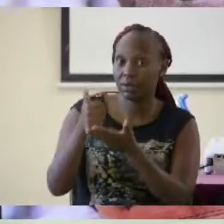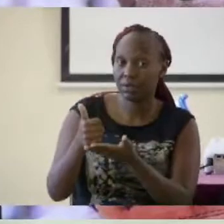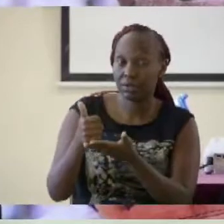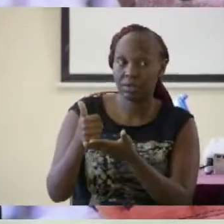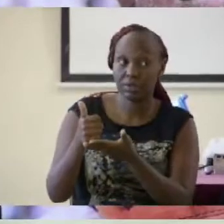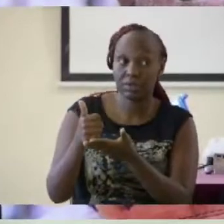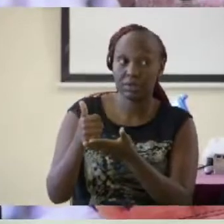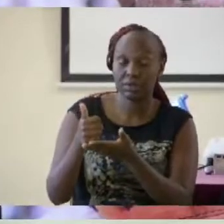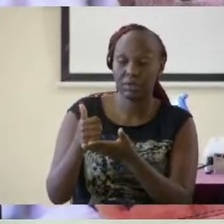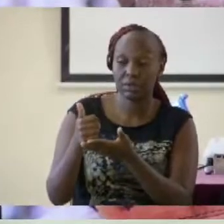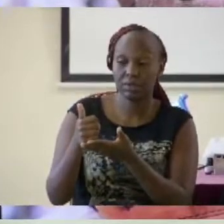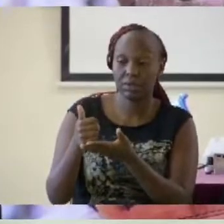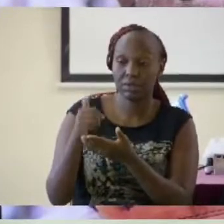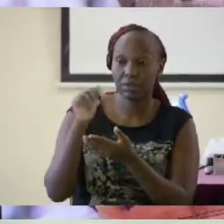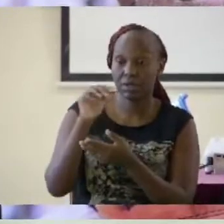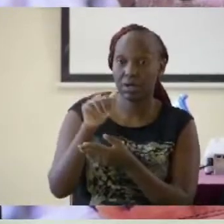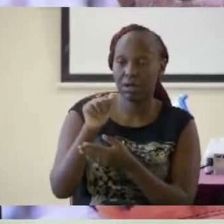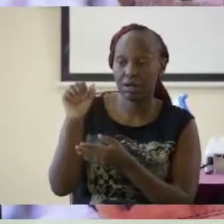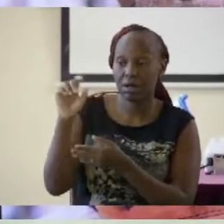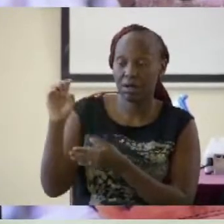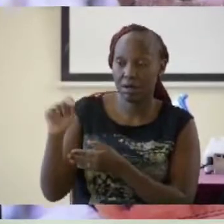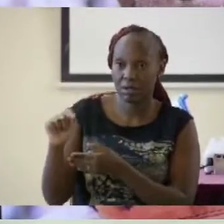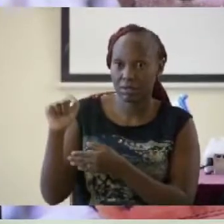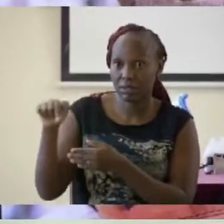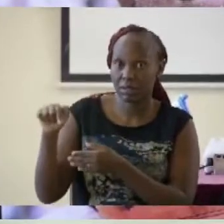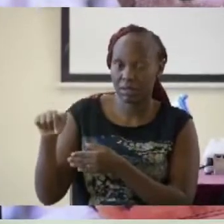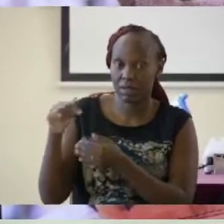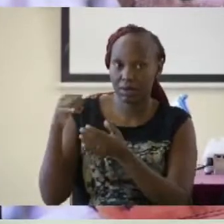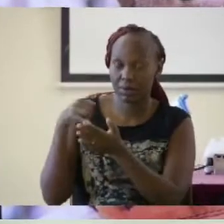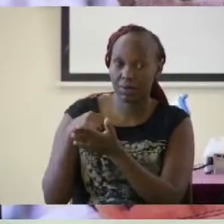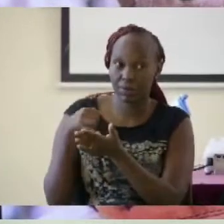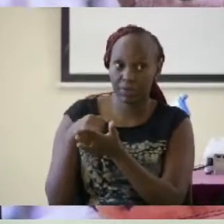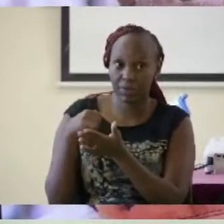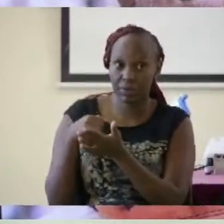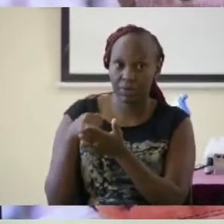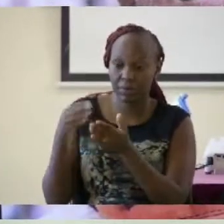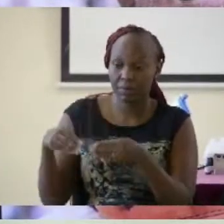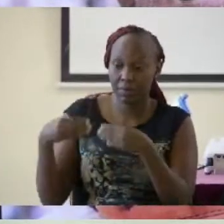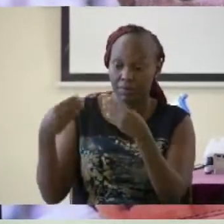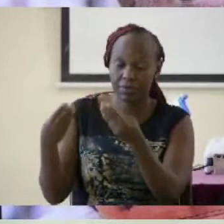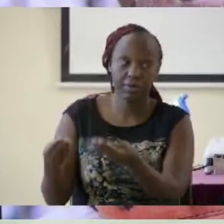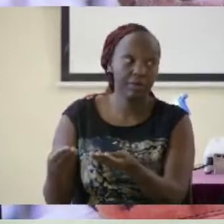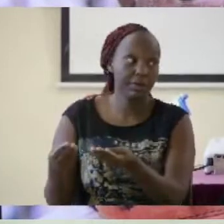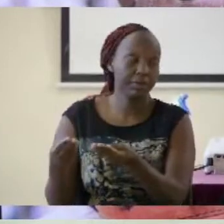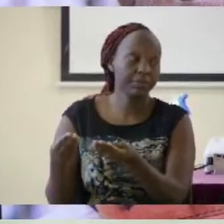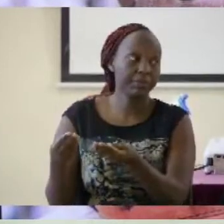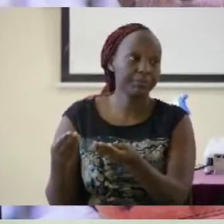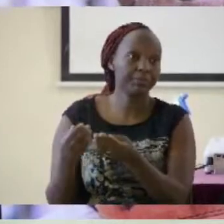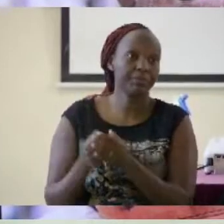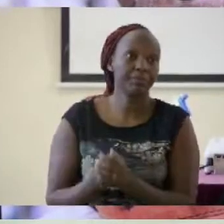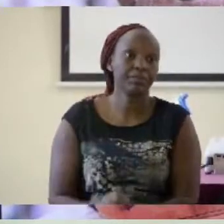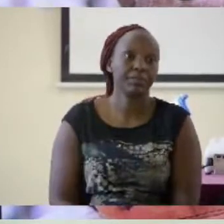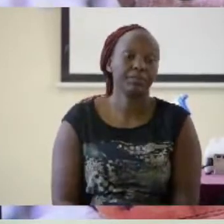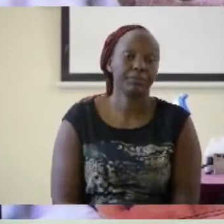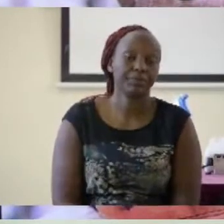the Legal Aid Act includes the providing